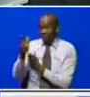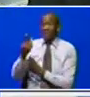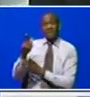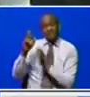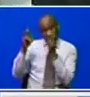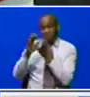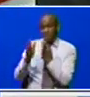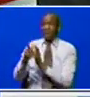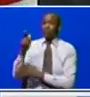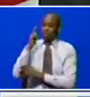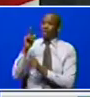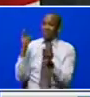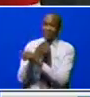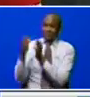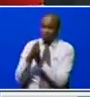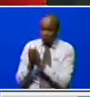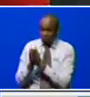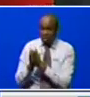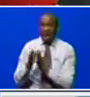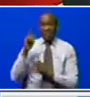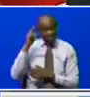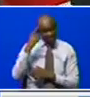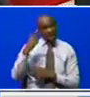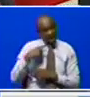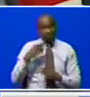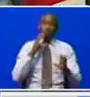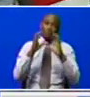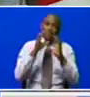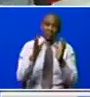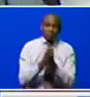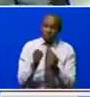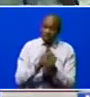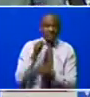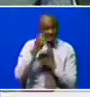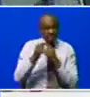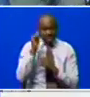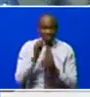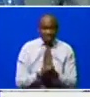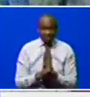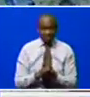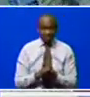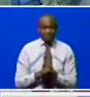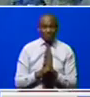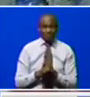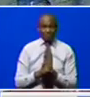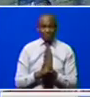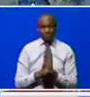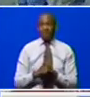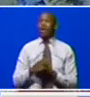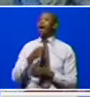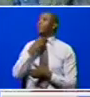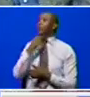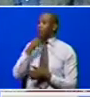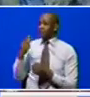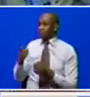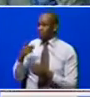becomes a whole other matter altogether. We need to have a conversation. We need to have a conversation as a country. We need to have a conversation. Is an audit. I want we to bring